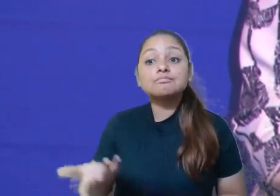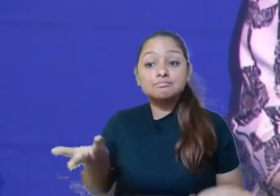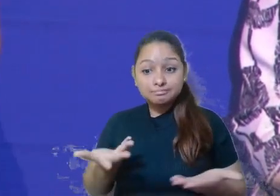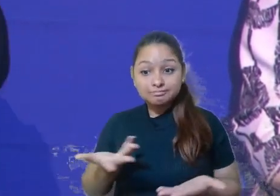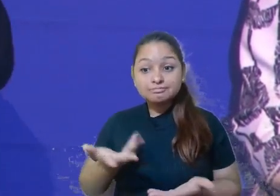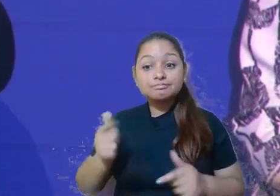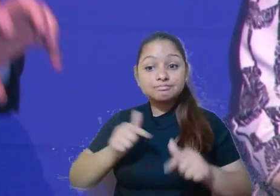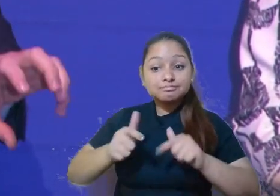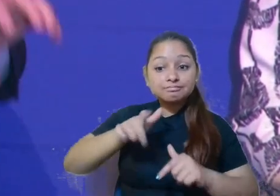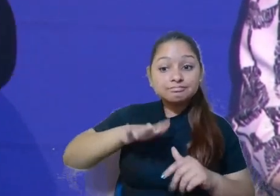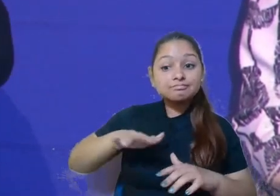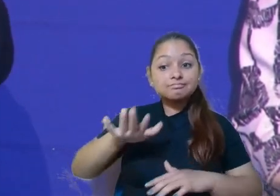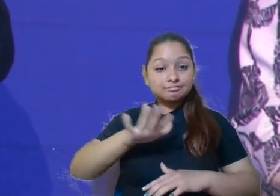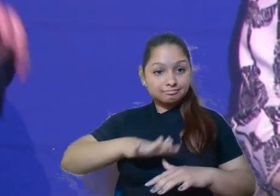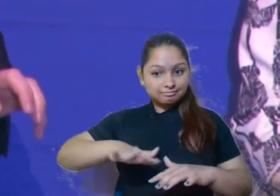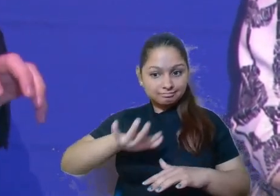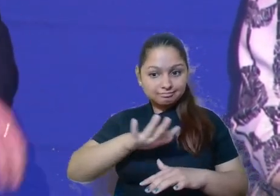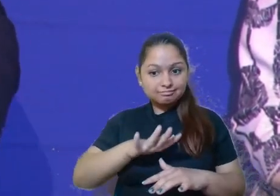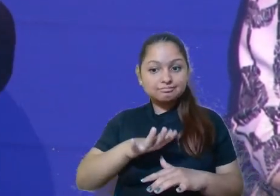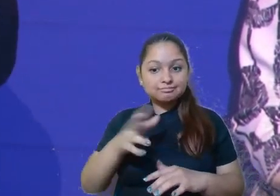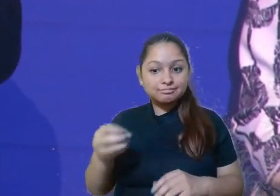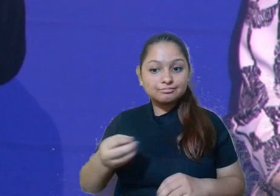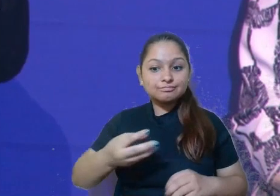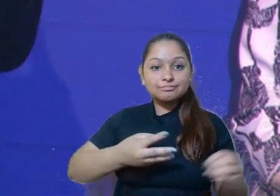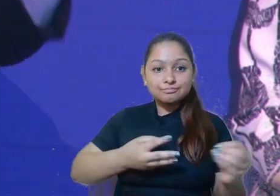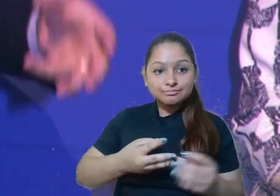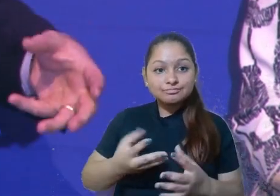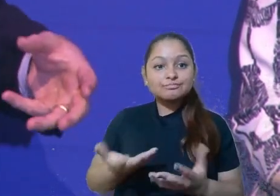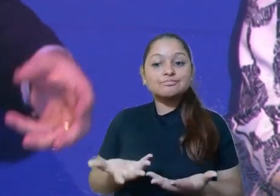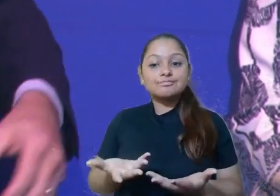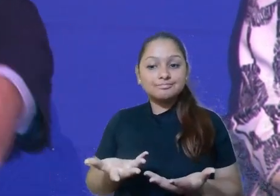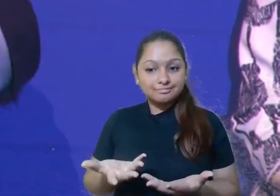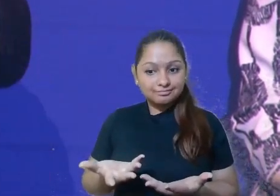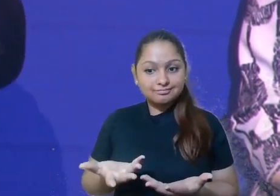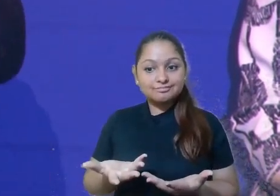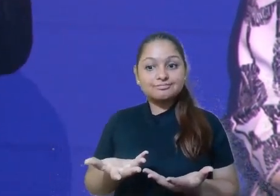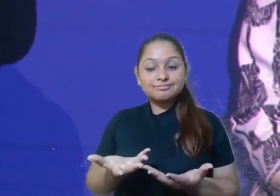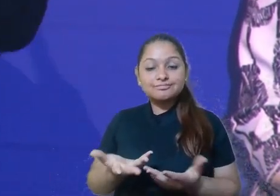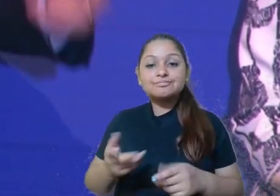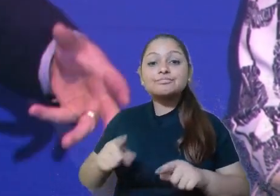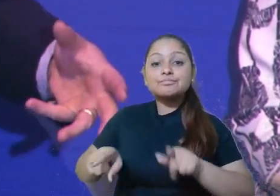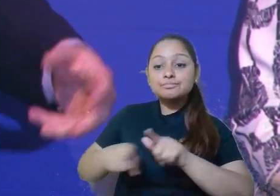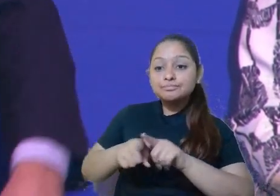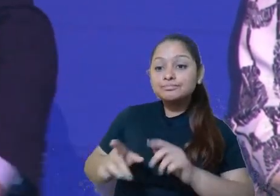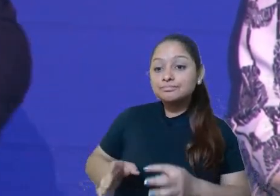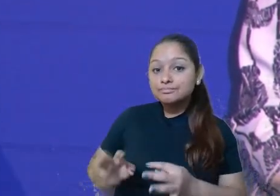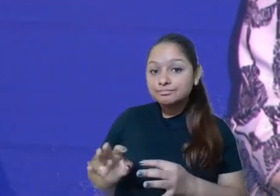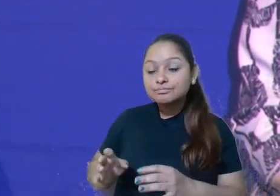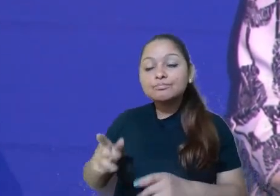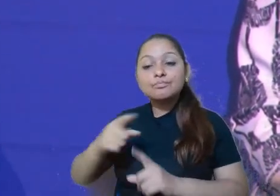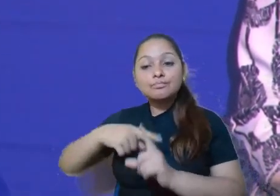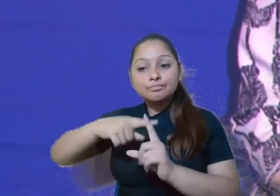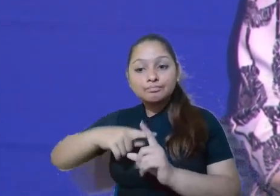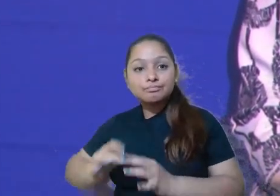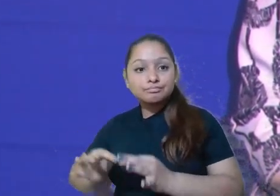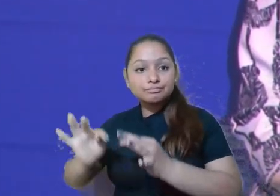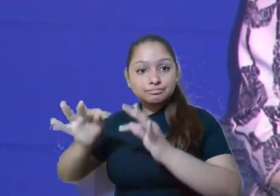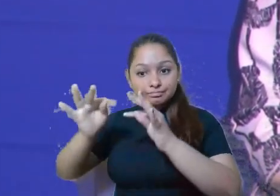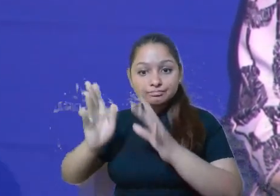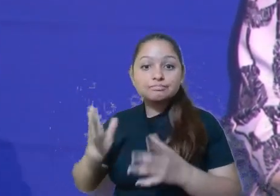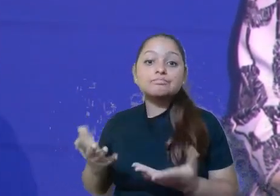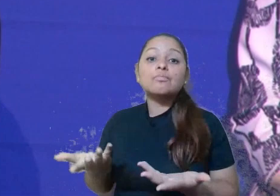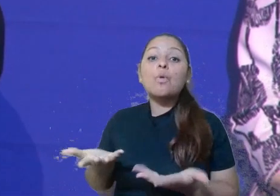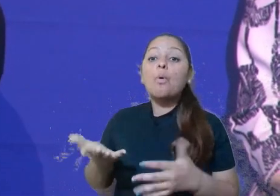certain niche of innovation and connect it to climate tech or energy